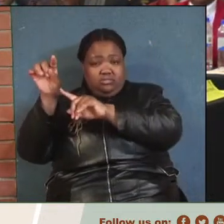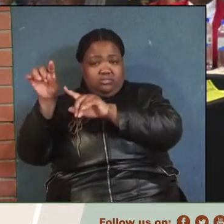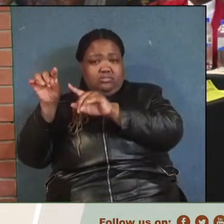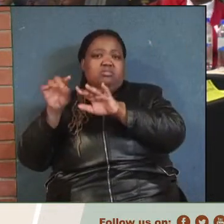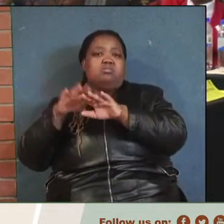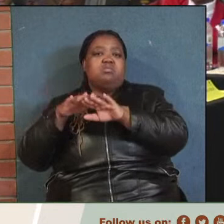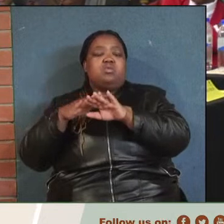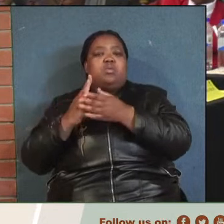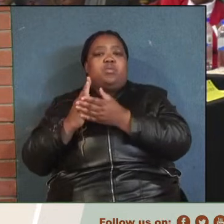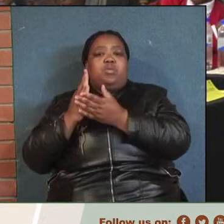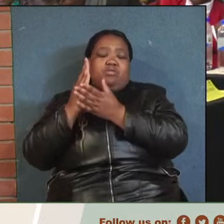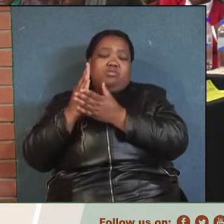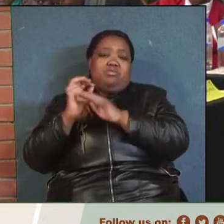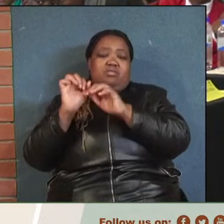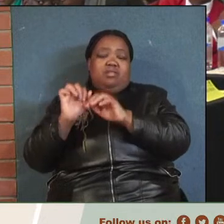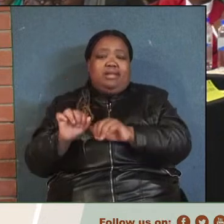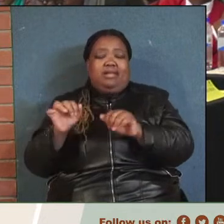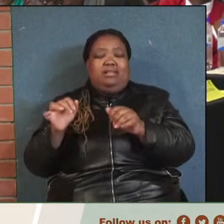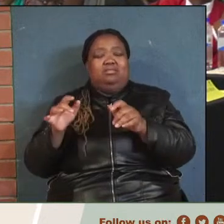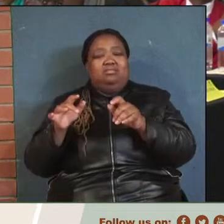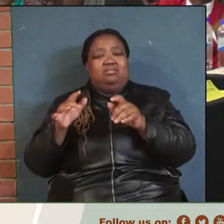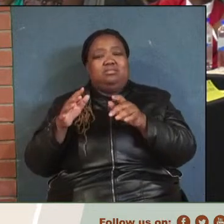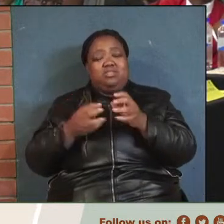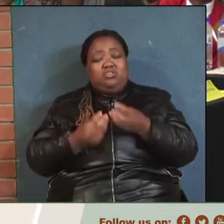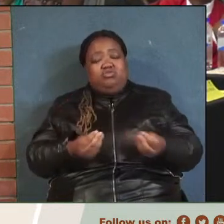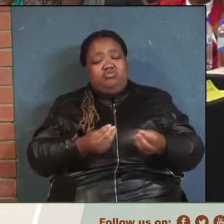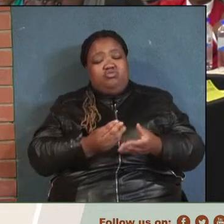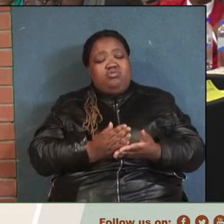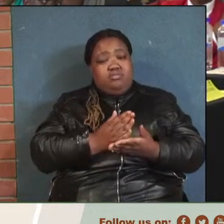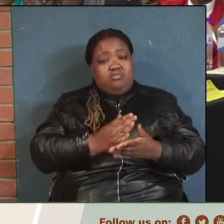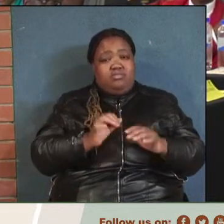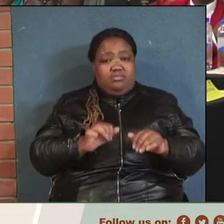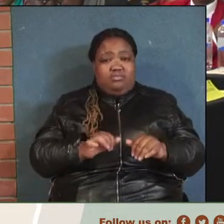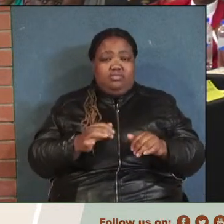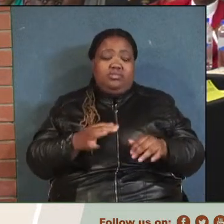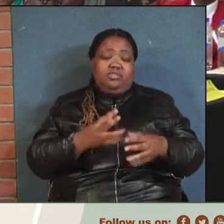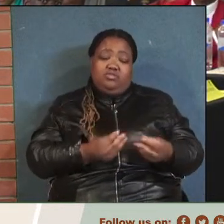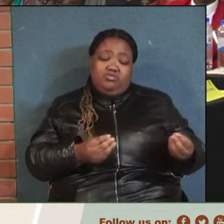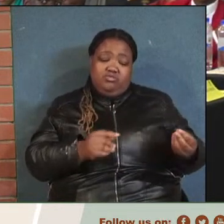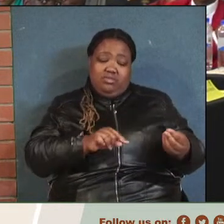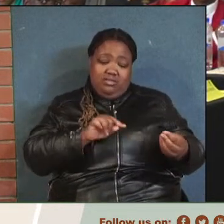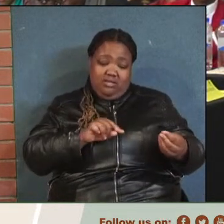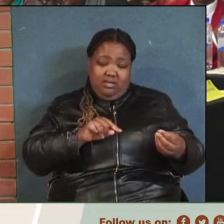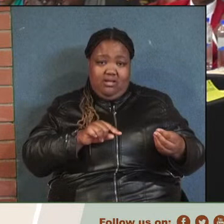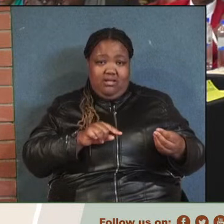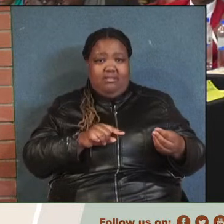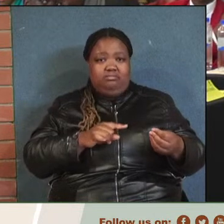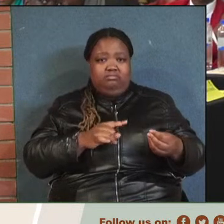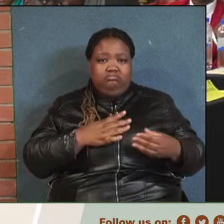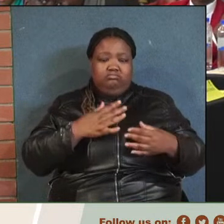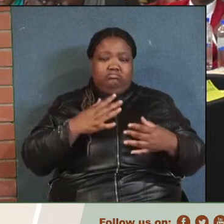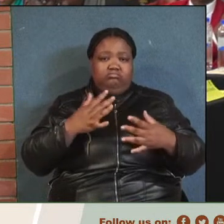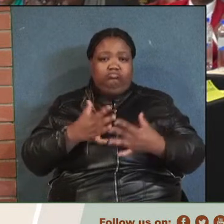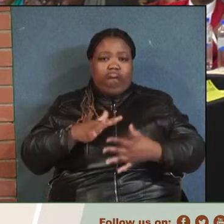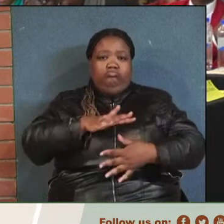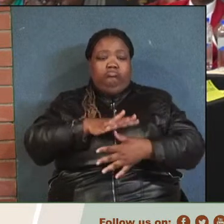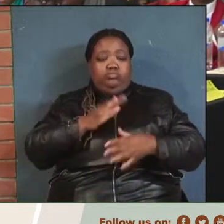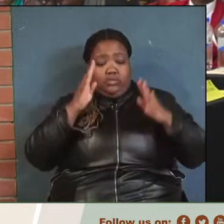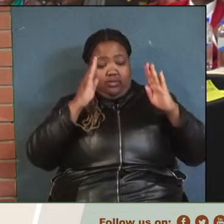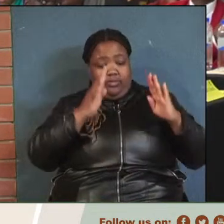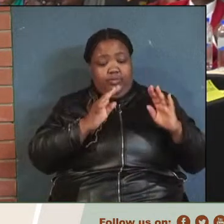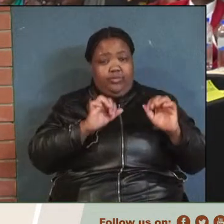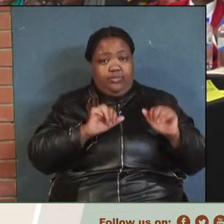Political Rights, on the rights of the children, which implies that the best interest of children shall be at a primary consideration. Now, I would like to express